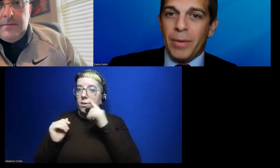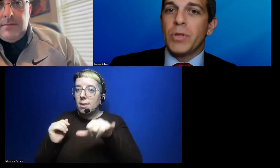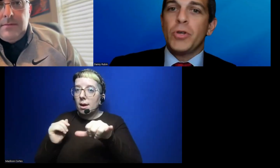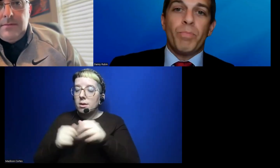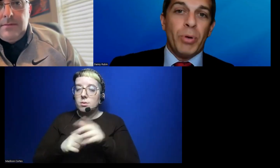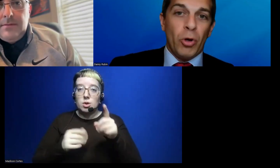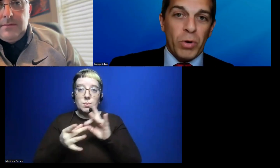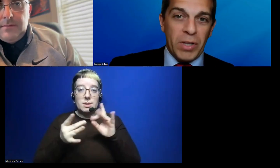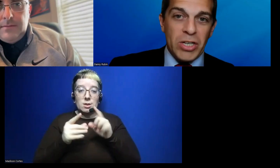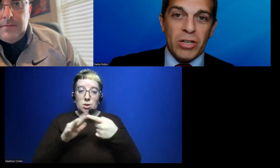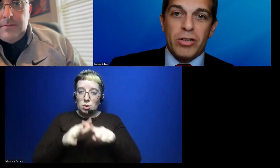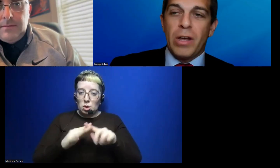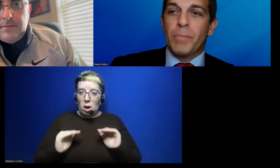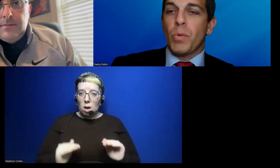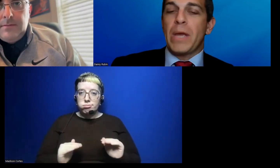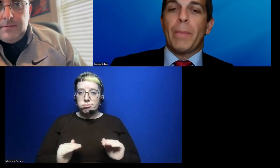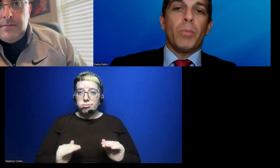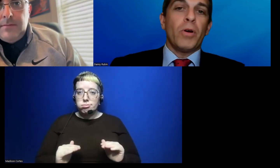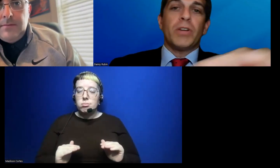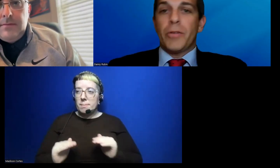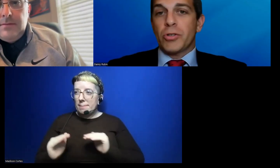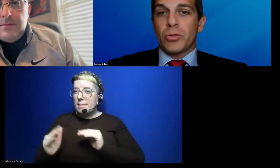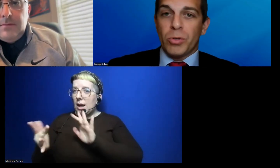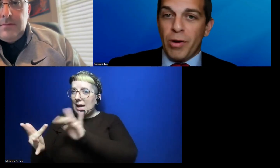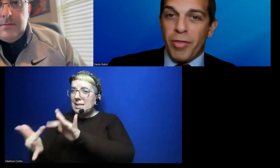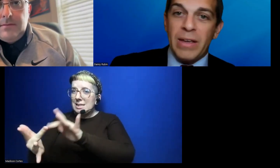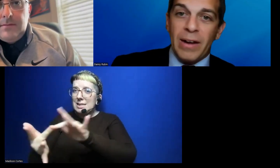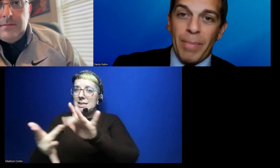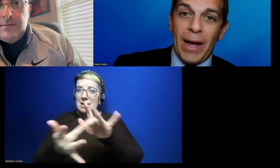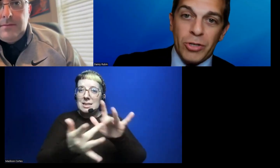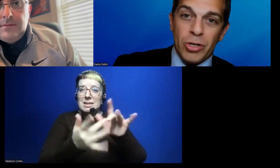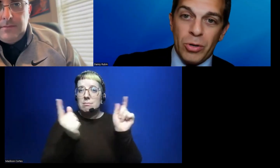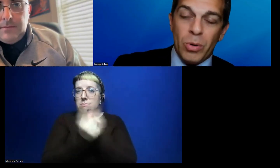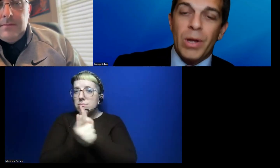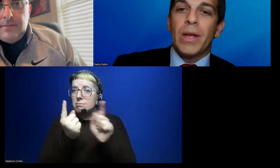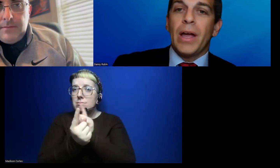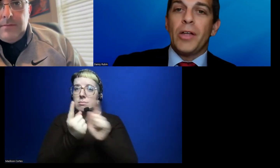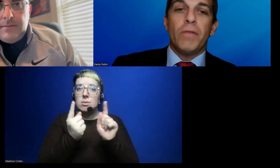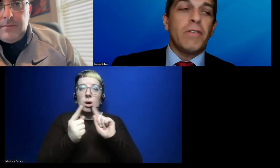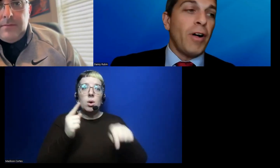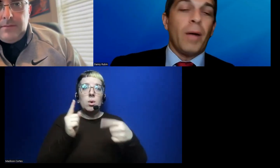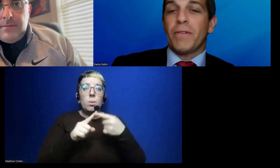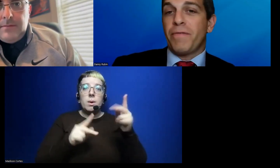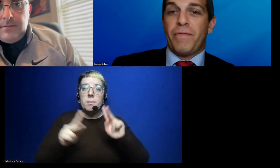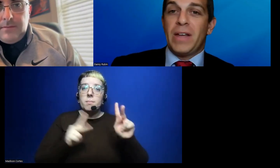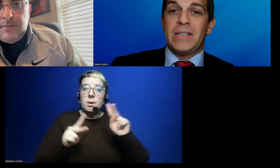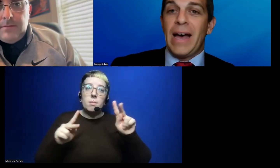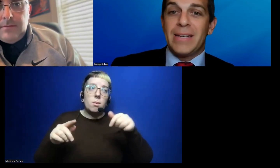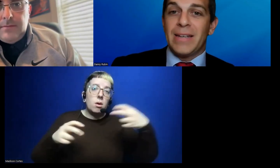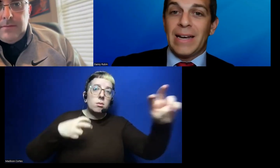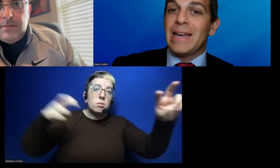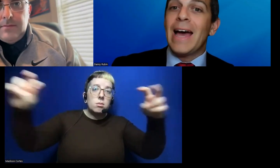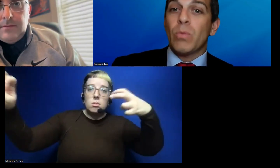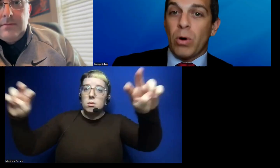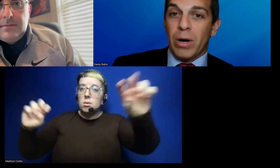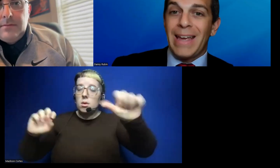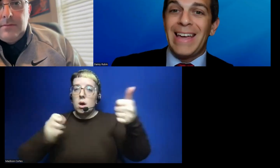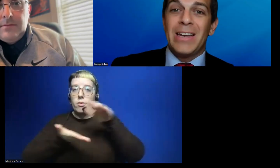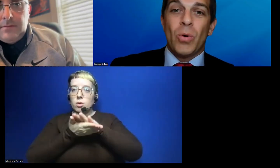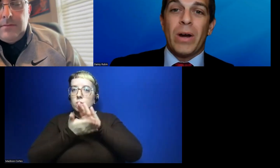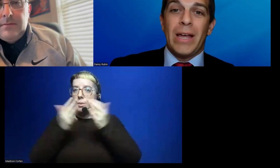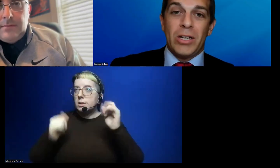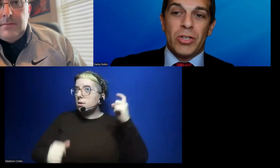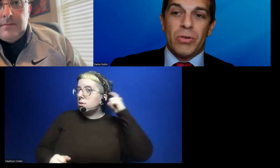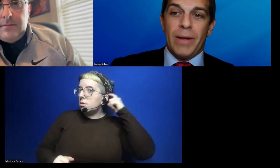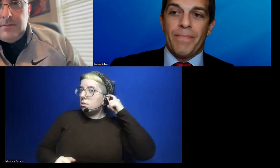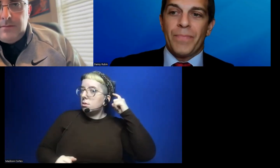at the bottom, you built relationships. When people move to other schools, they're thinking about you, and you've developed a fantastic network